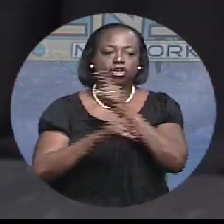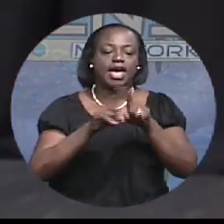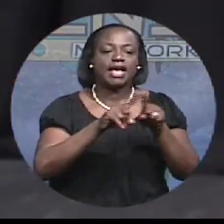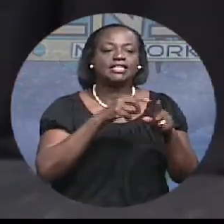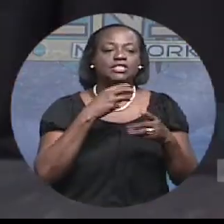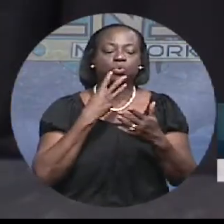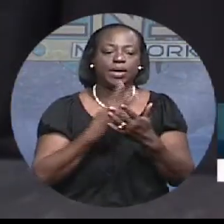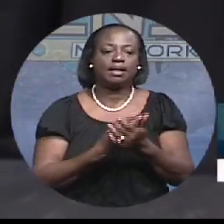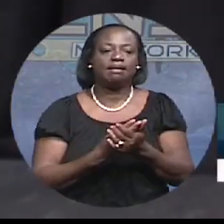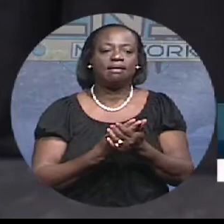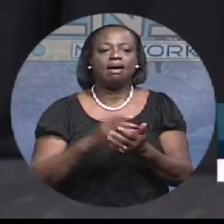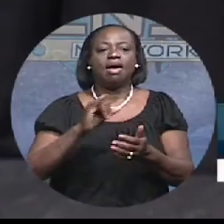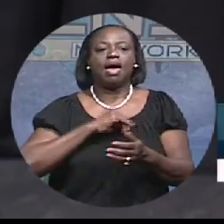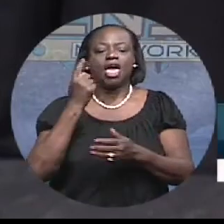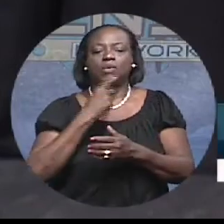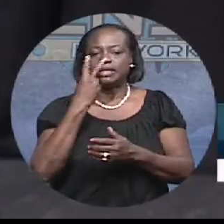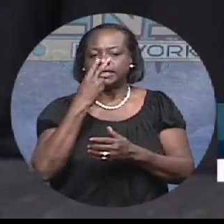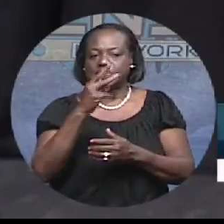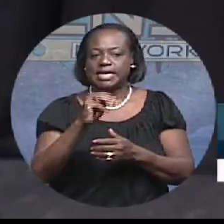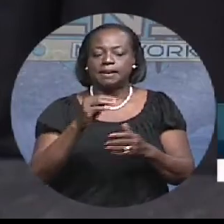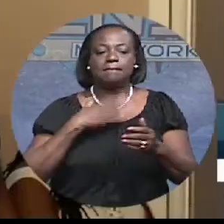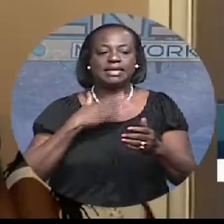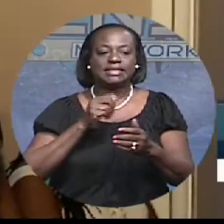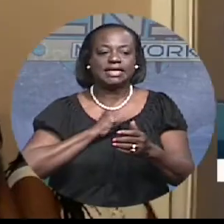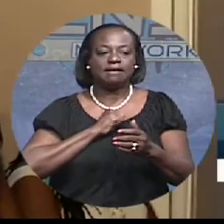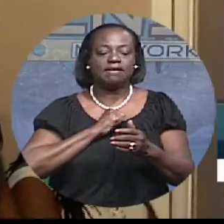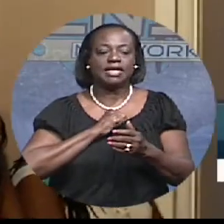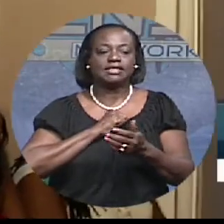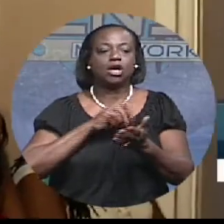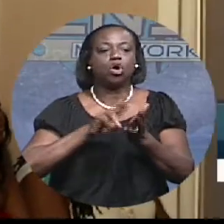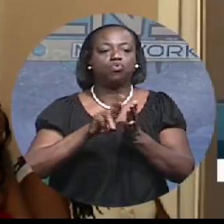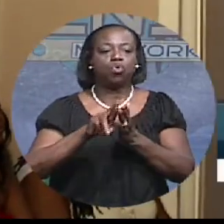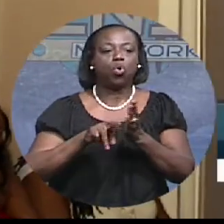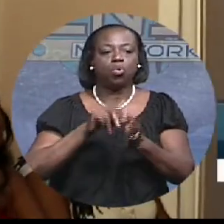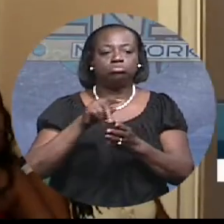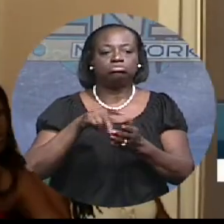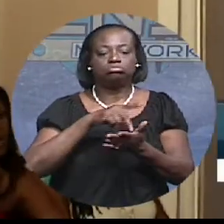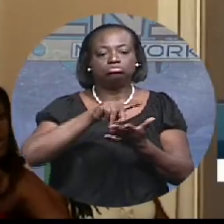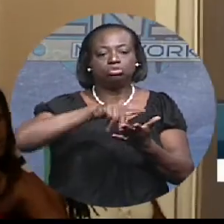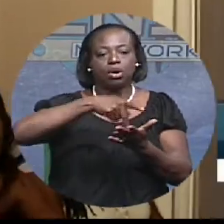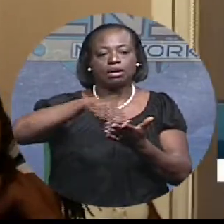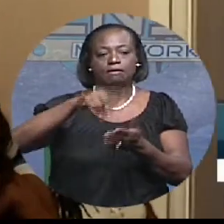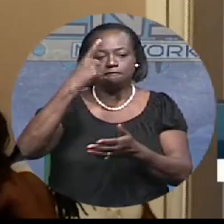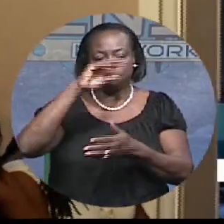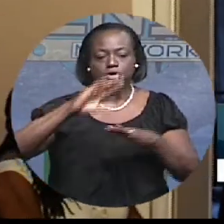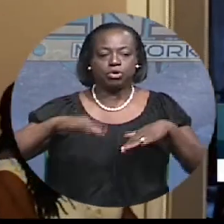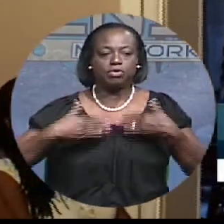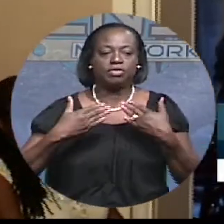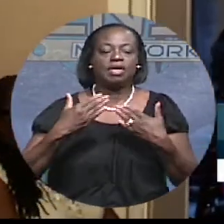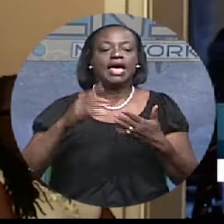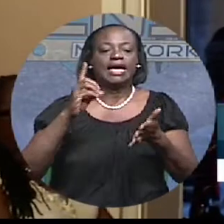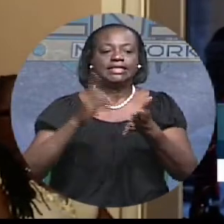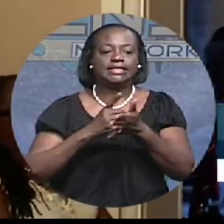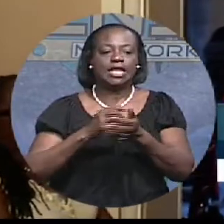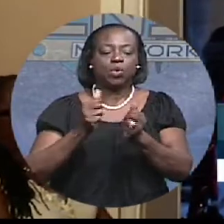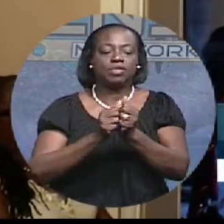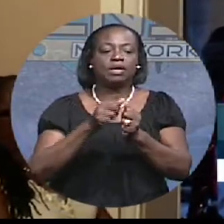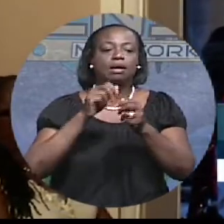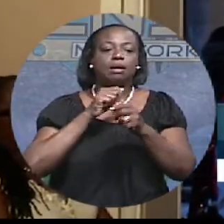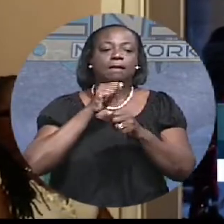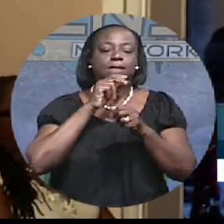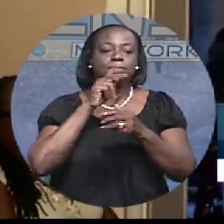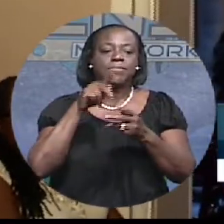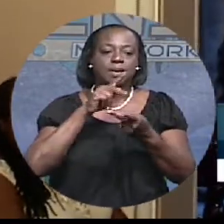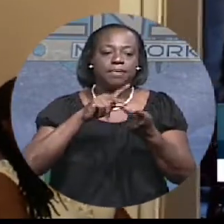a role model for the youth and a women's rights advocate, and I believe in beauty with a purpose, and that Miss Bahamas is